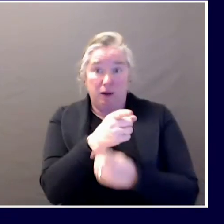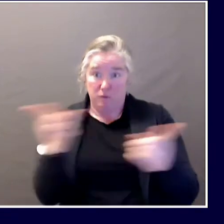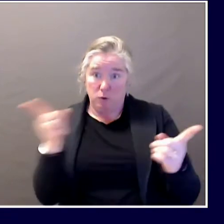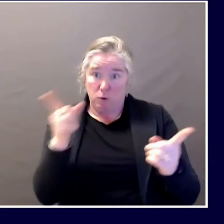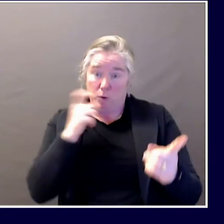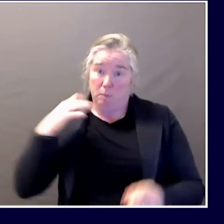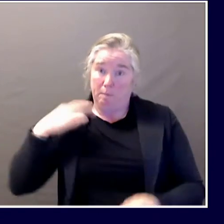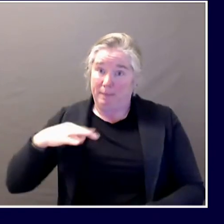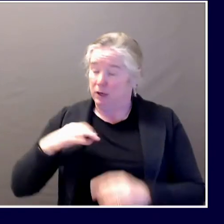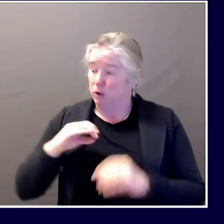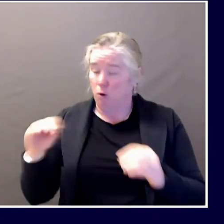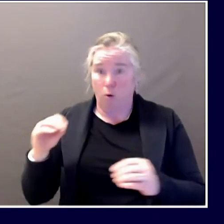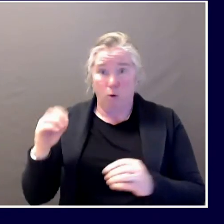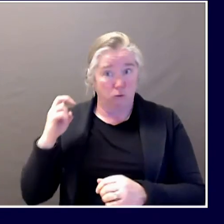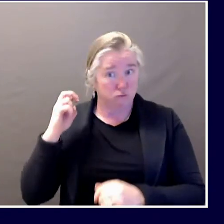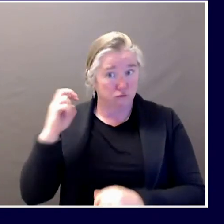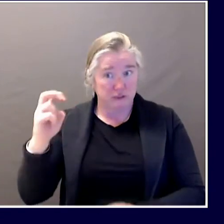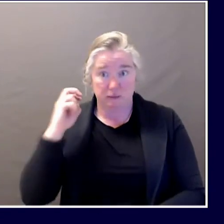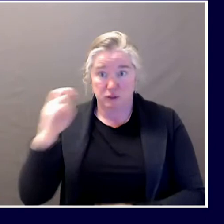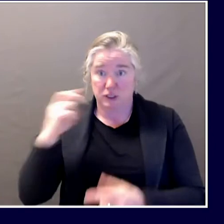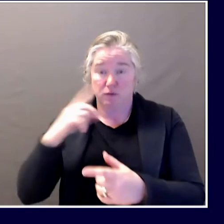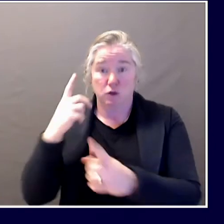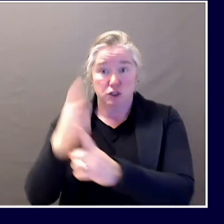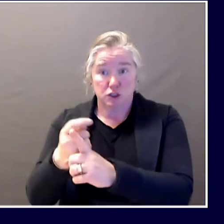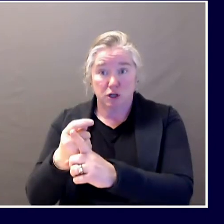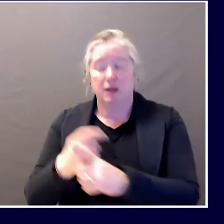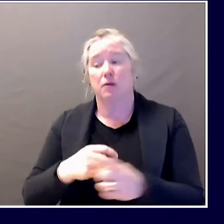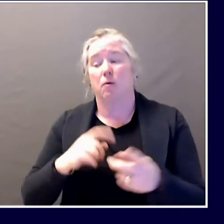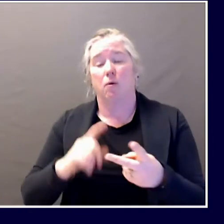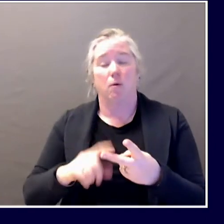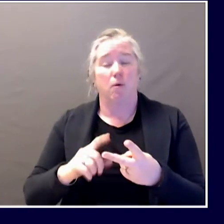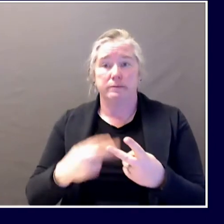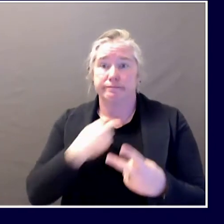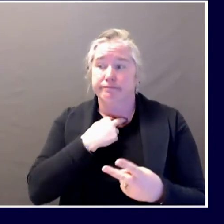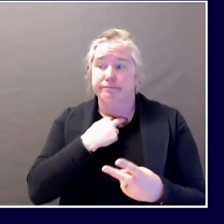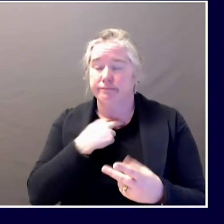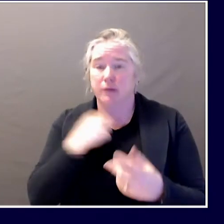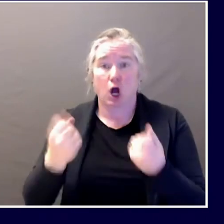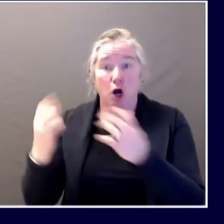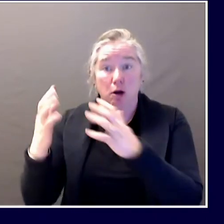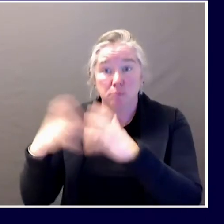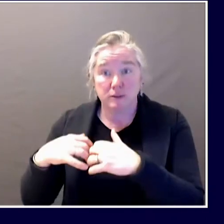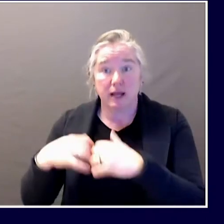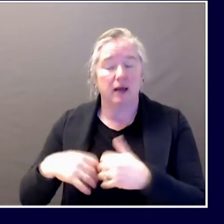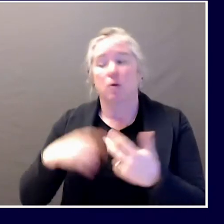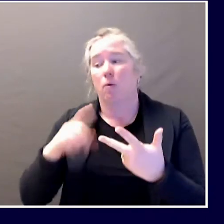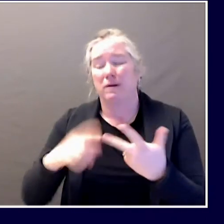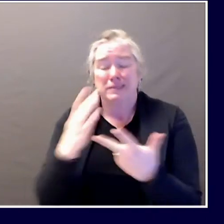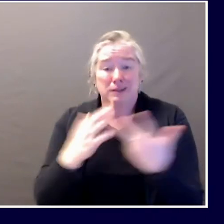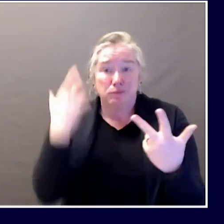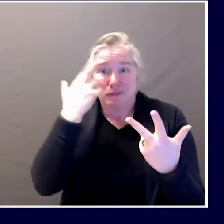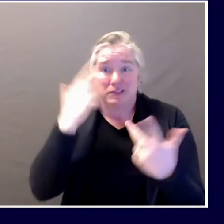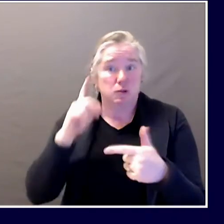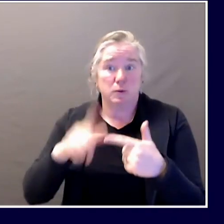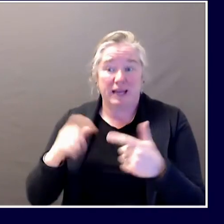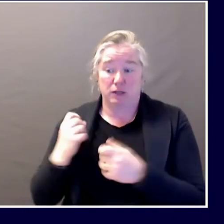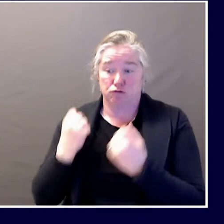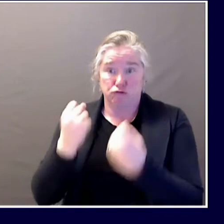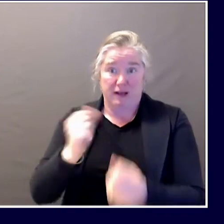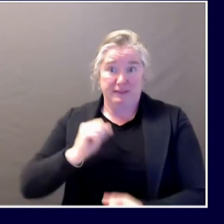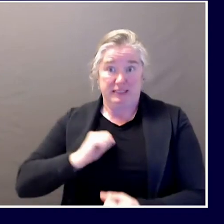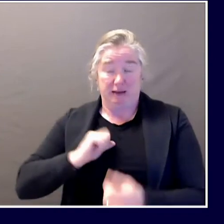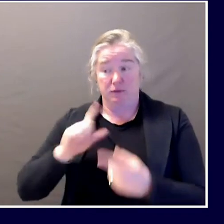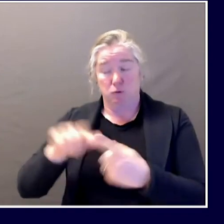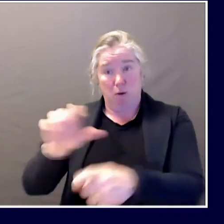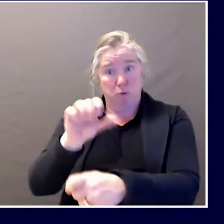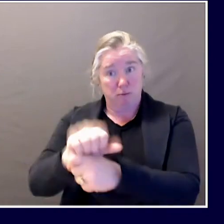lacks reliable transportation, or is otherwise unable to travel to his or her appointment. Motive Care